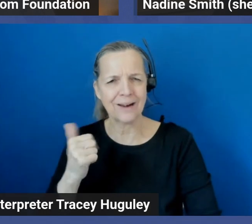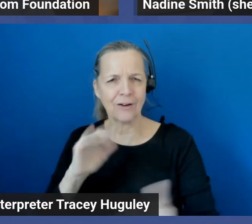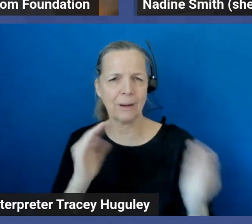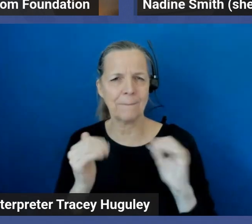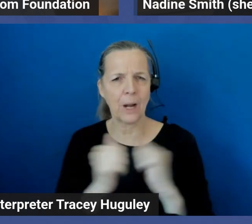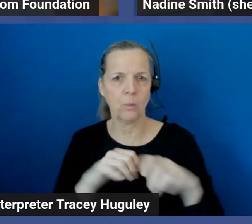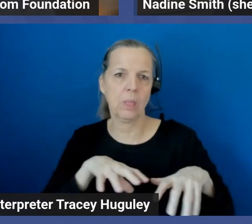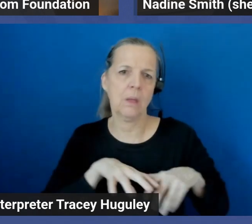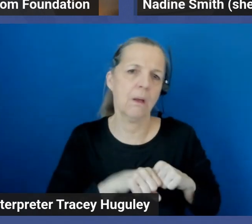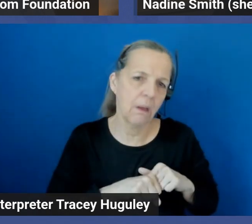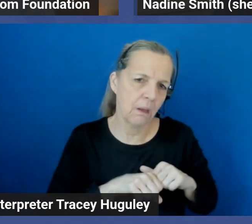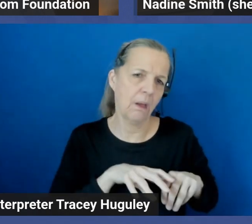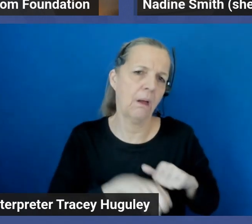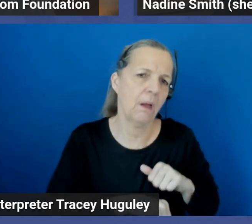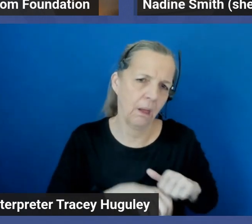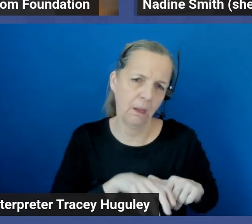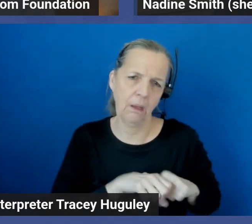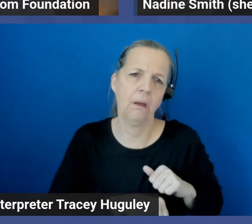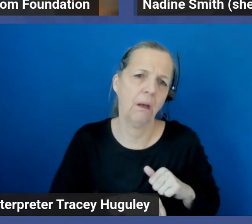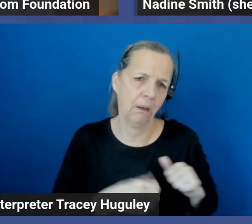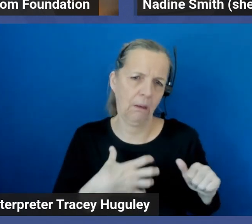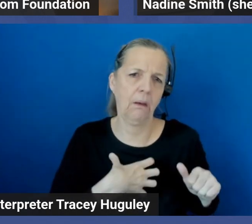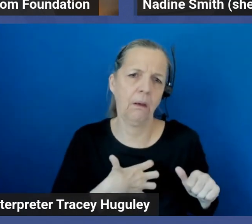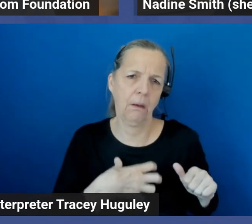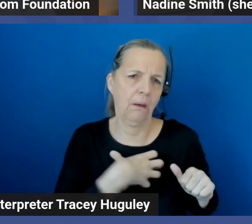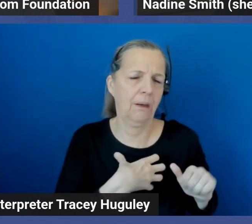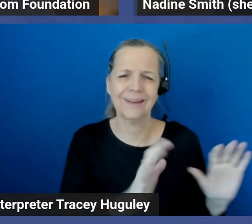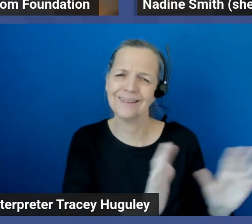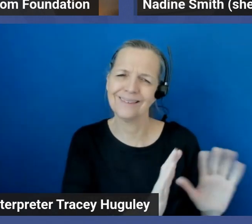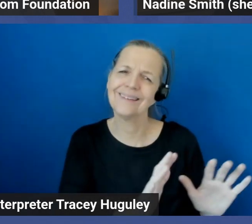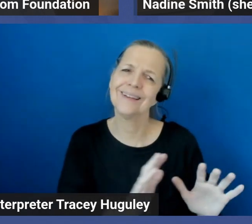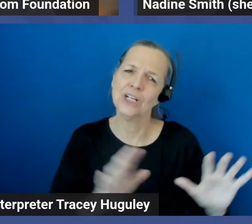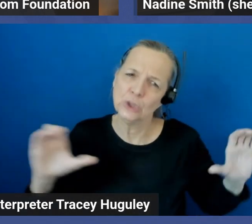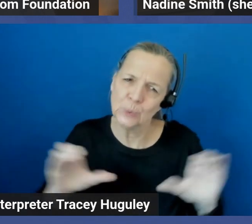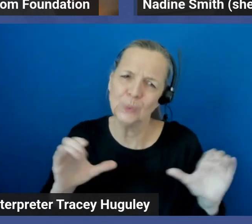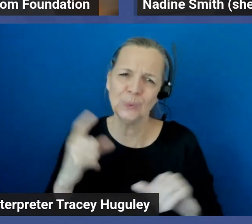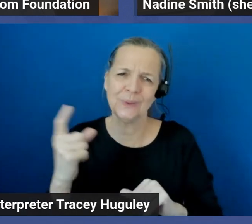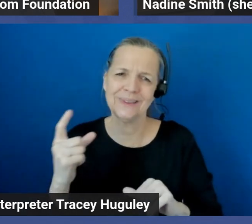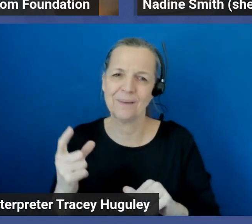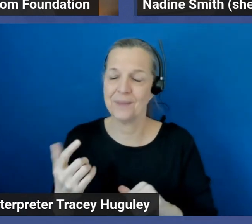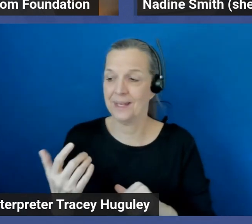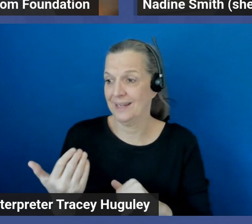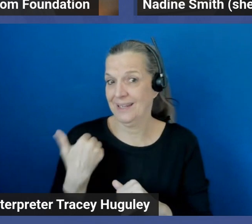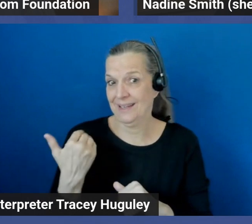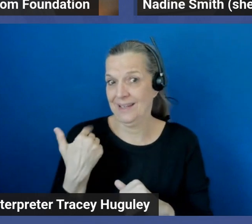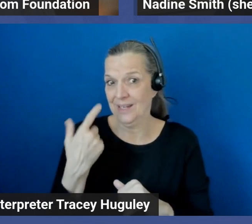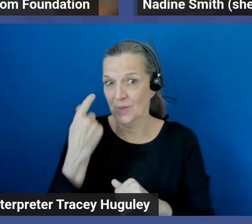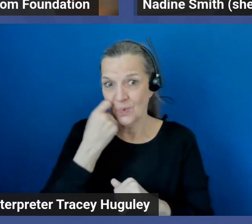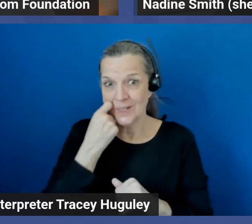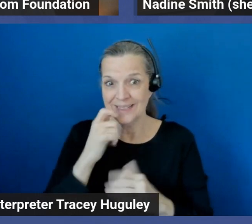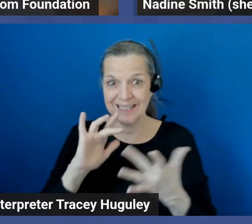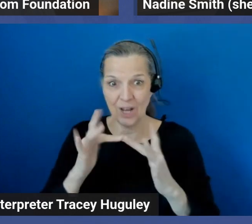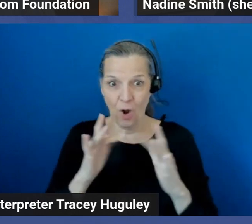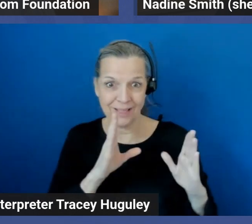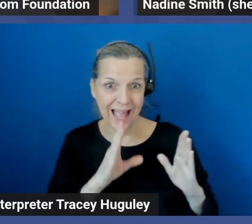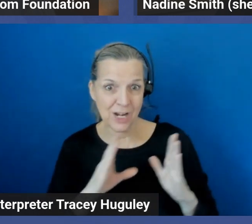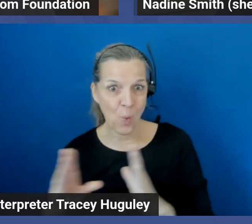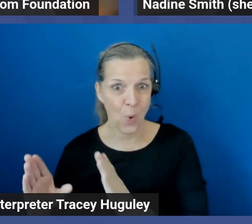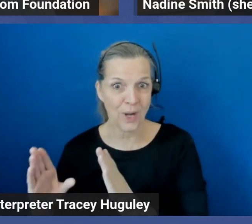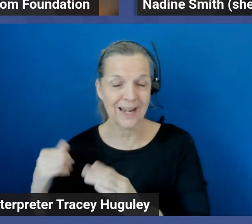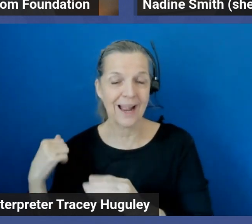we are. And I think over the last, just through our online organizing, in addition